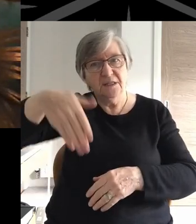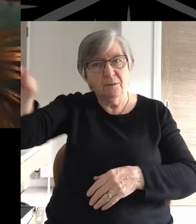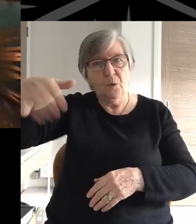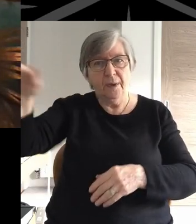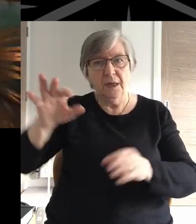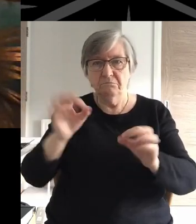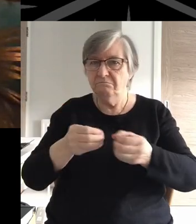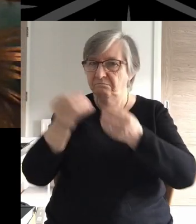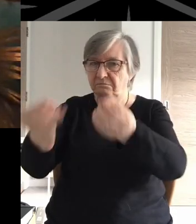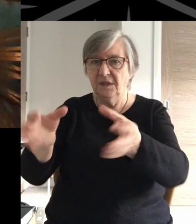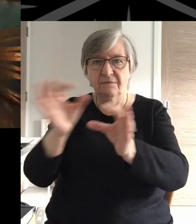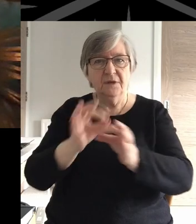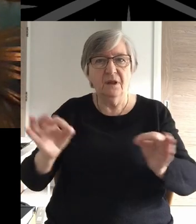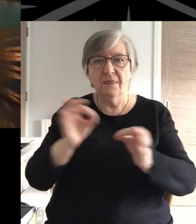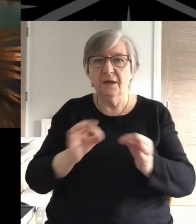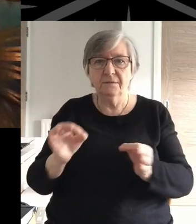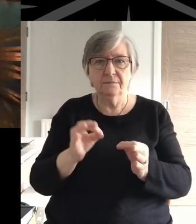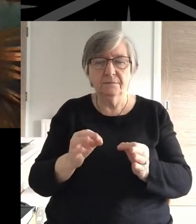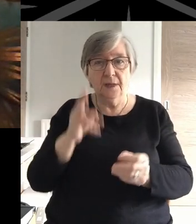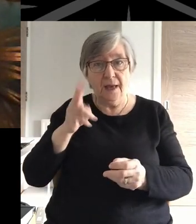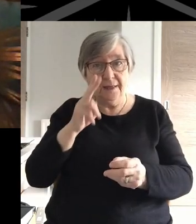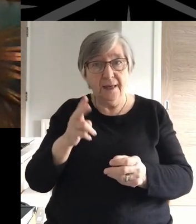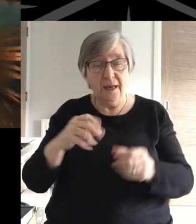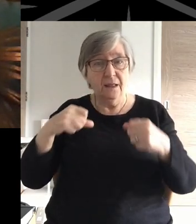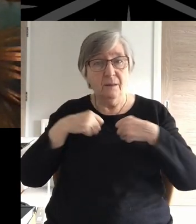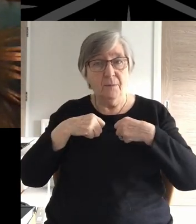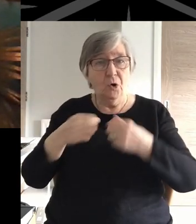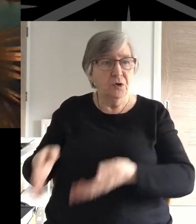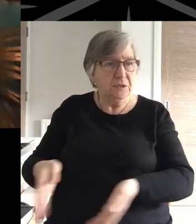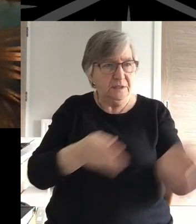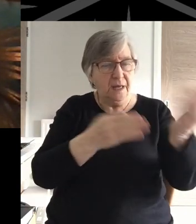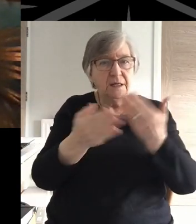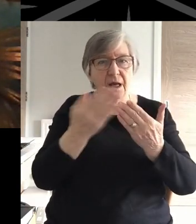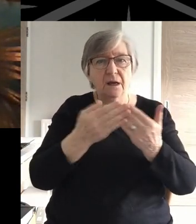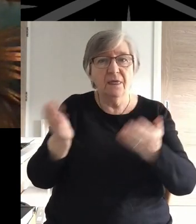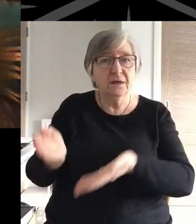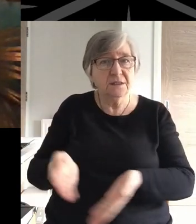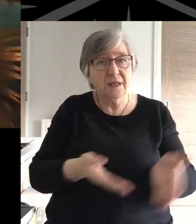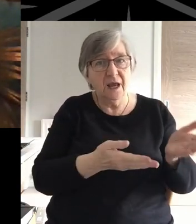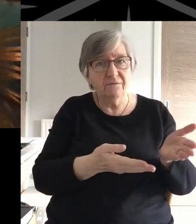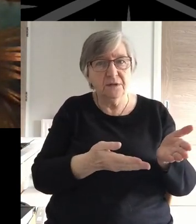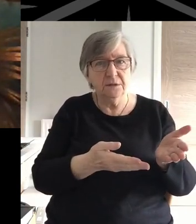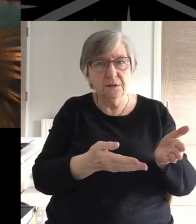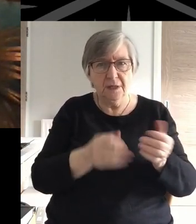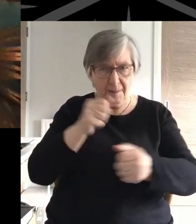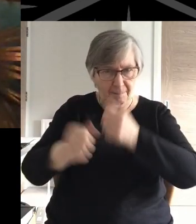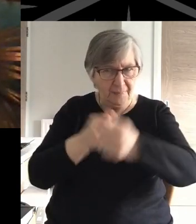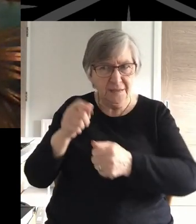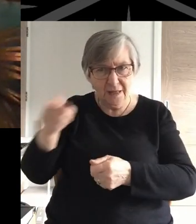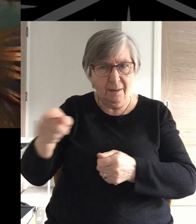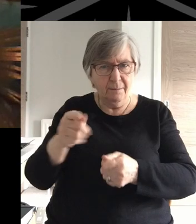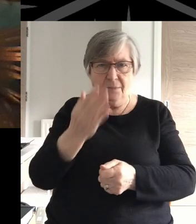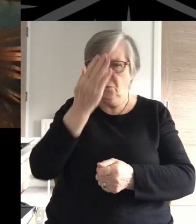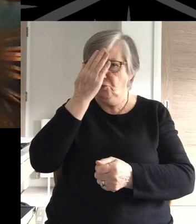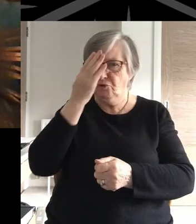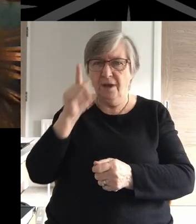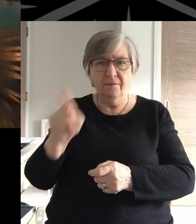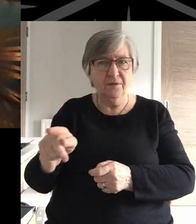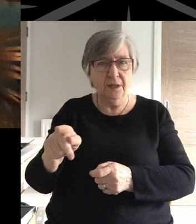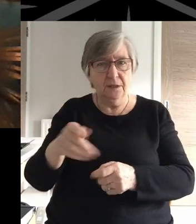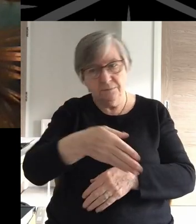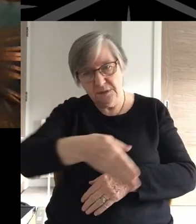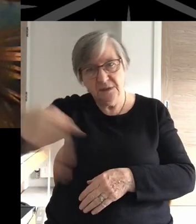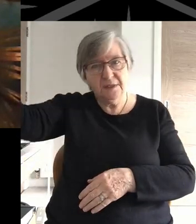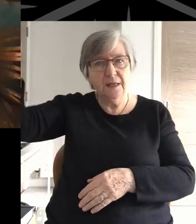away empty-handed. Again he sent another servant, and they beat him also, treated him shamefully,